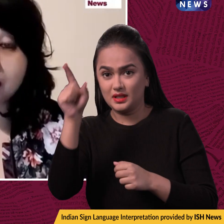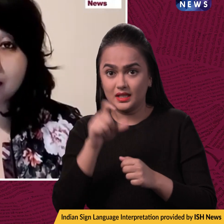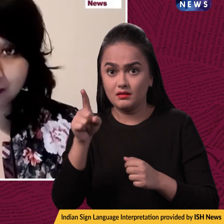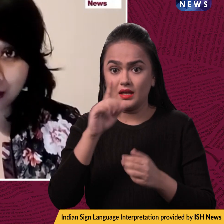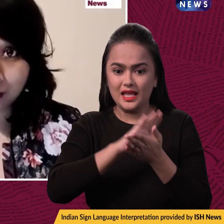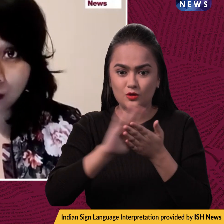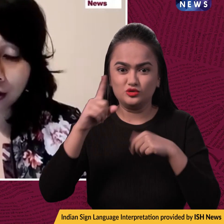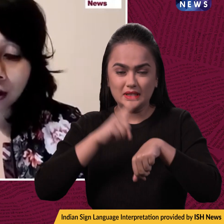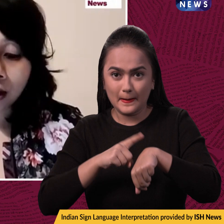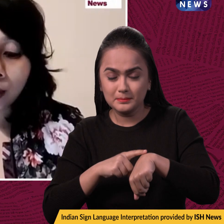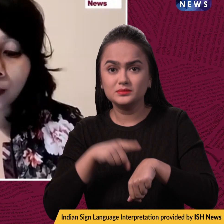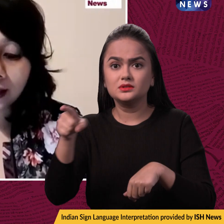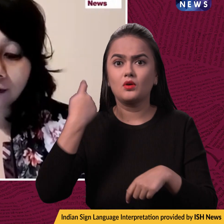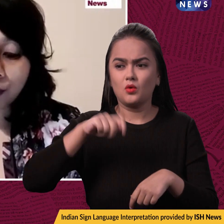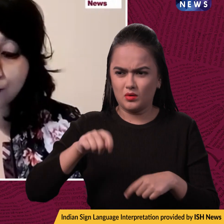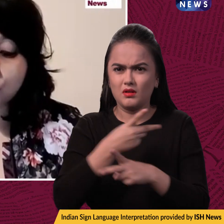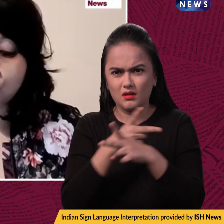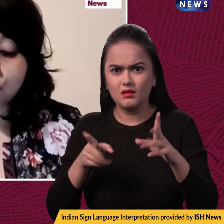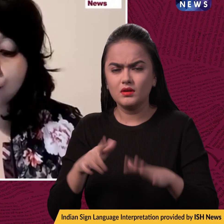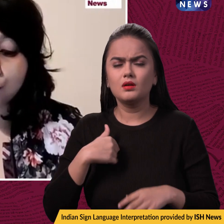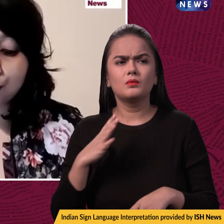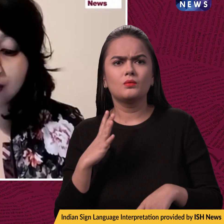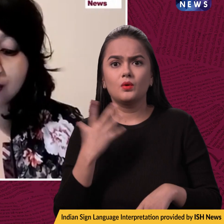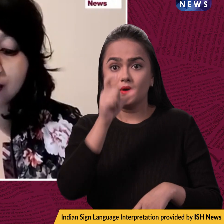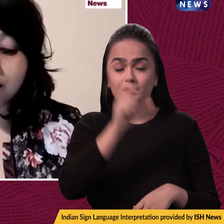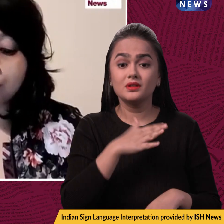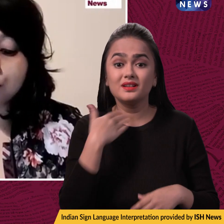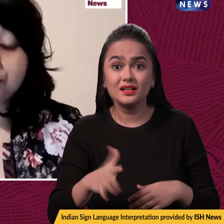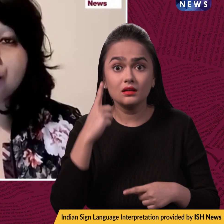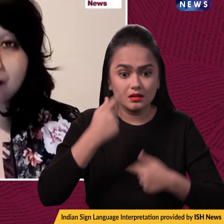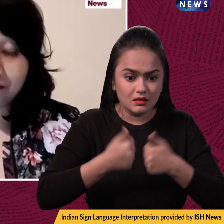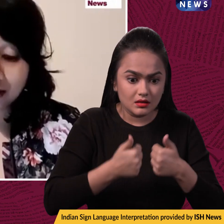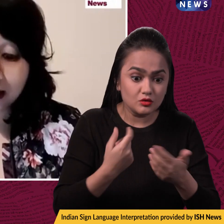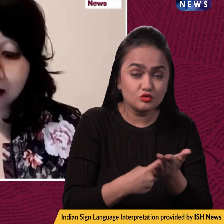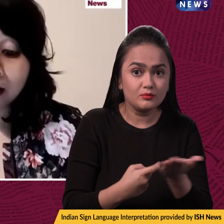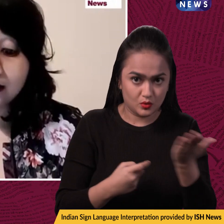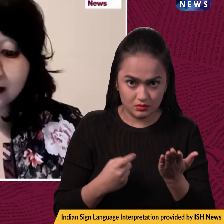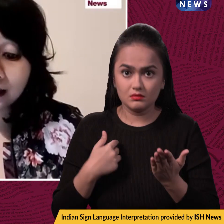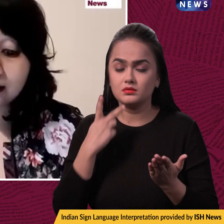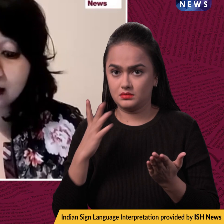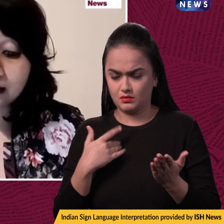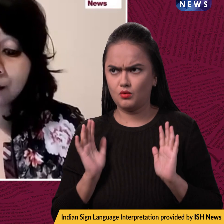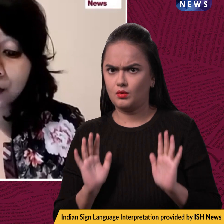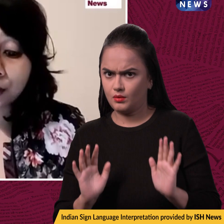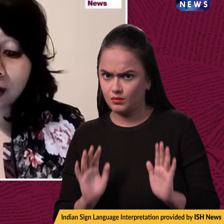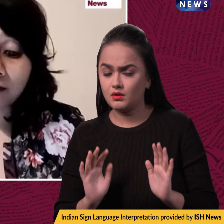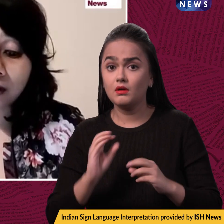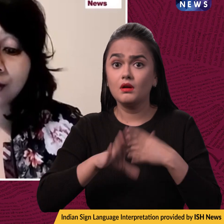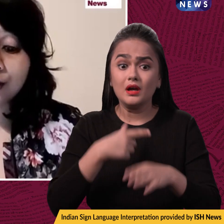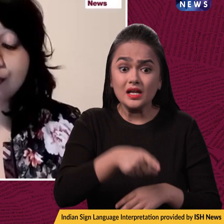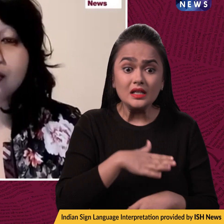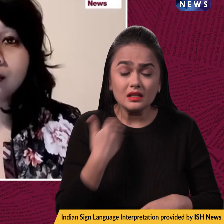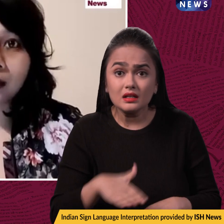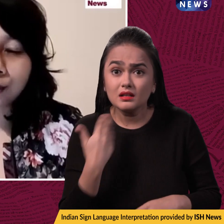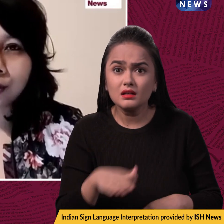the Hindustan Times, and I quote, "We're waiting for the post-mortem report to reach any conclusion. Prima facie, these deaths appear to have